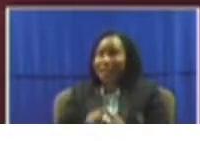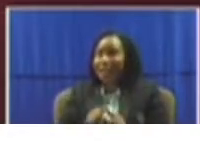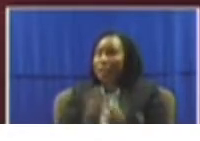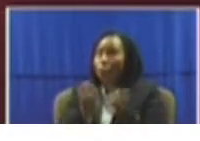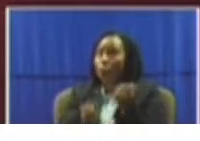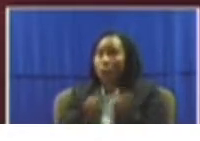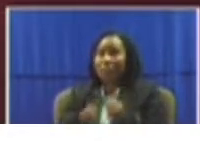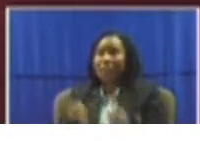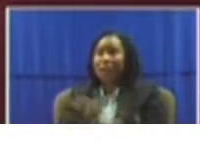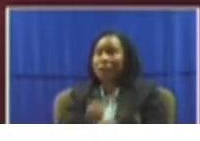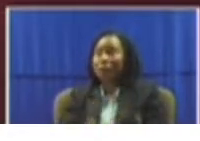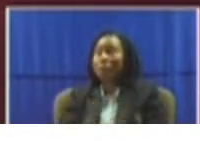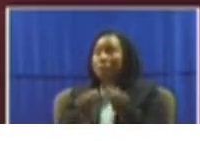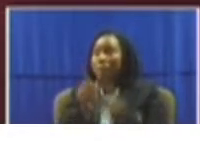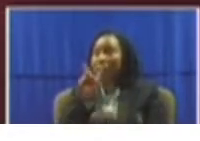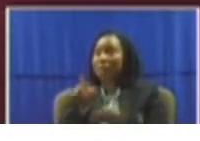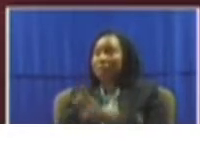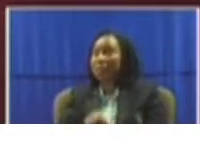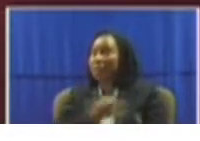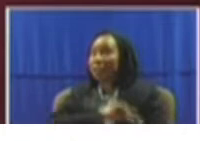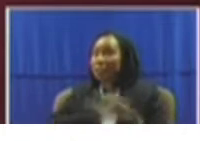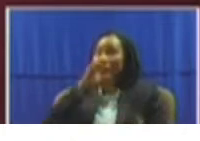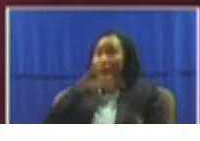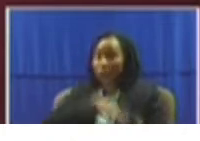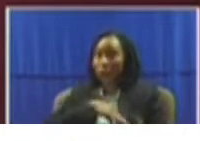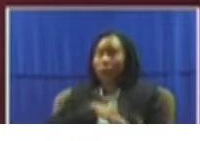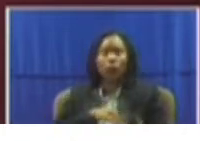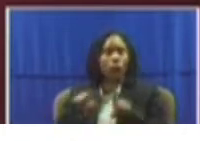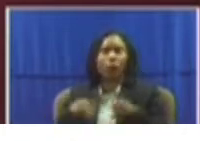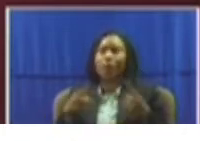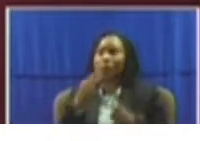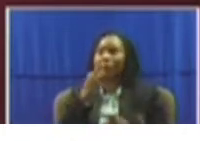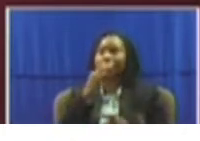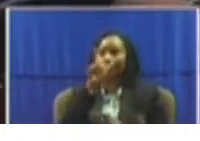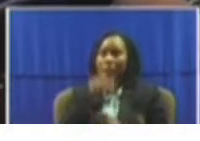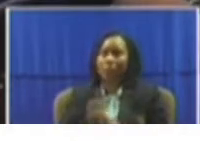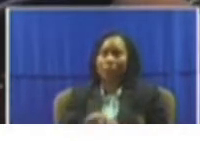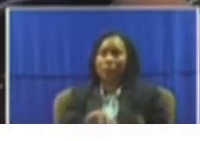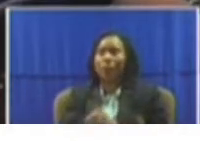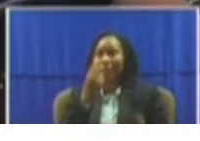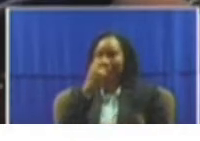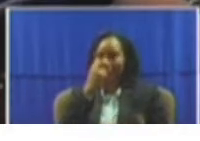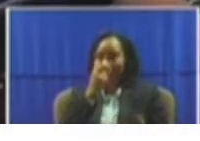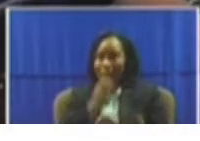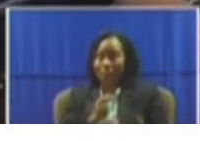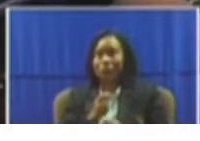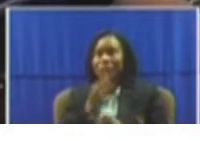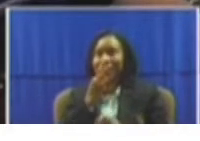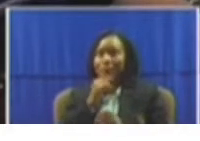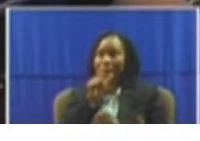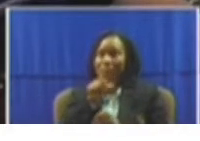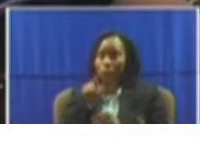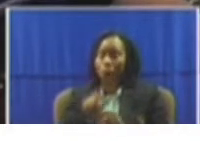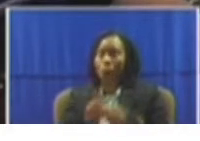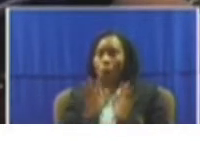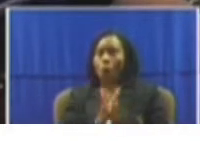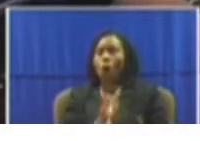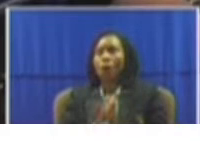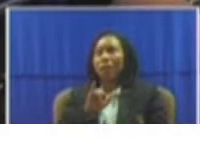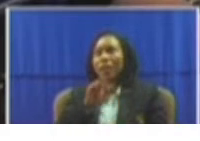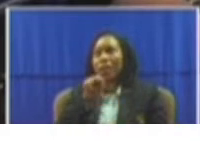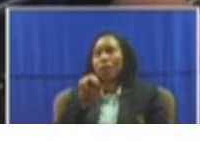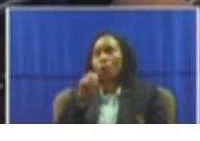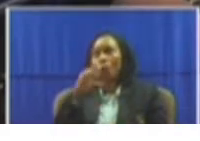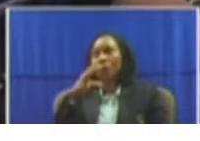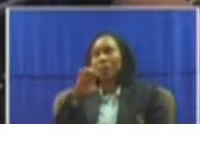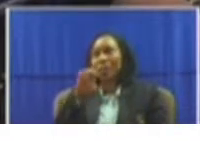Tlakute, I'm sorry, Order. There's a point which is being raised here. Honorable Papo? Honorable Papo is raising a